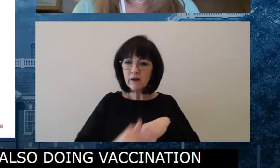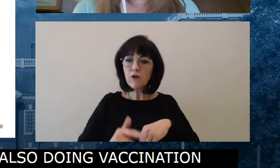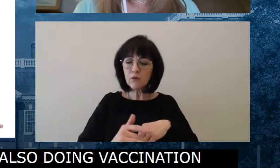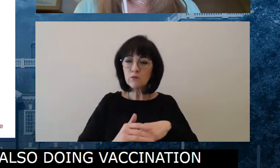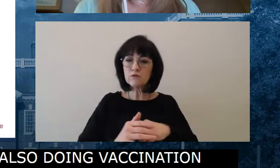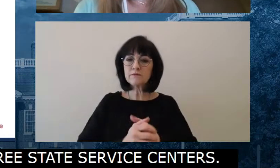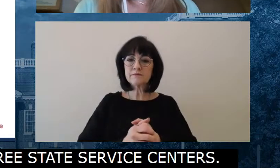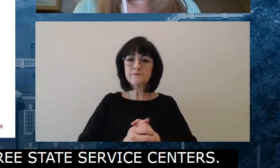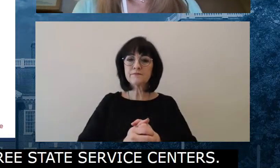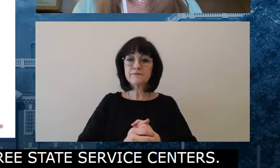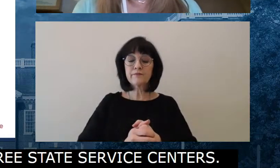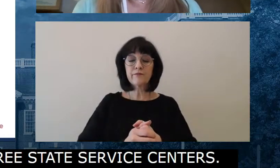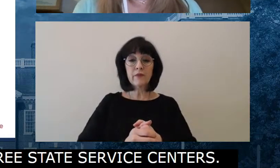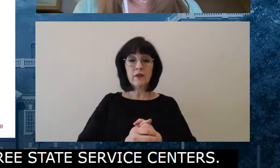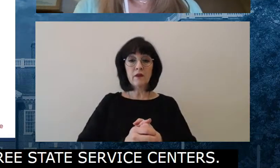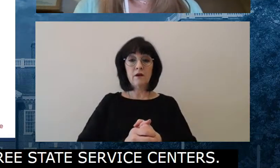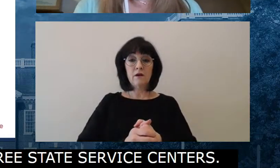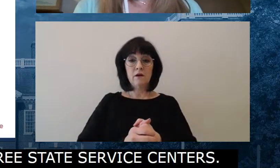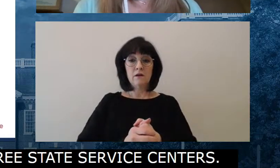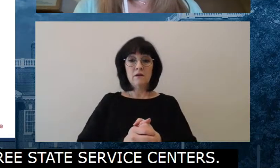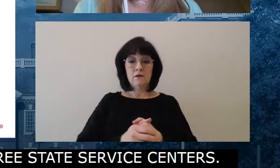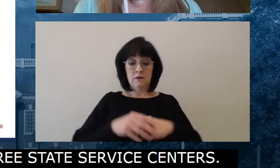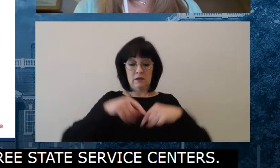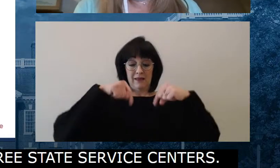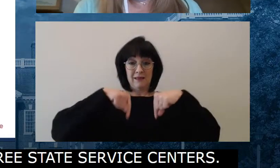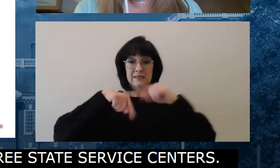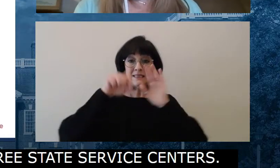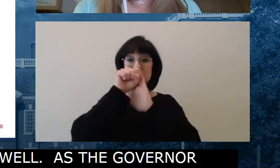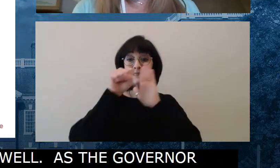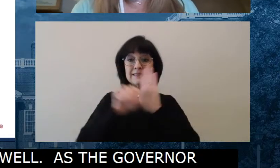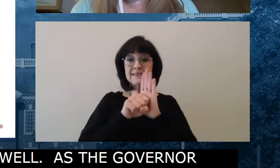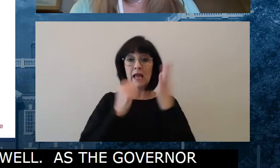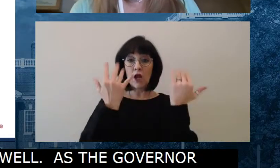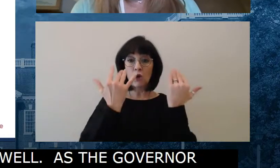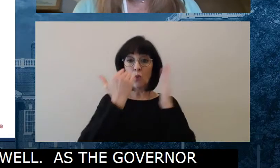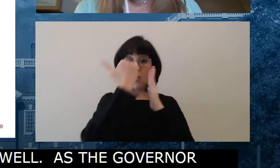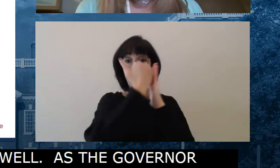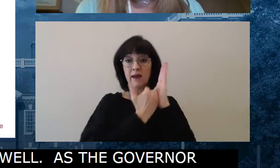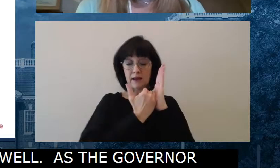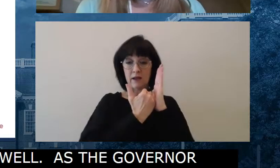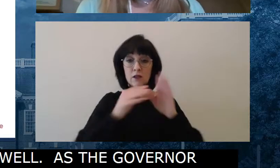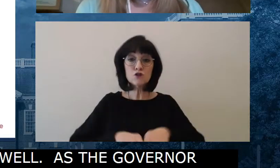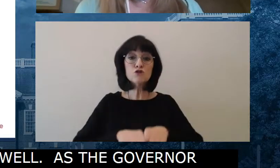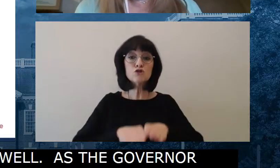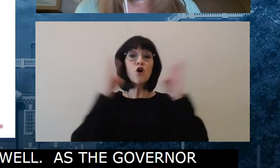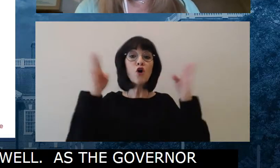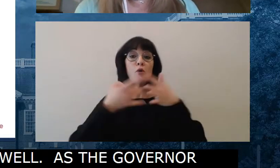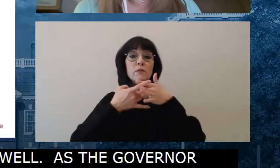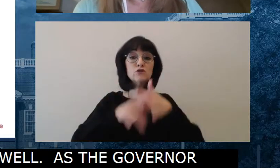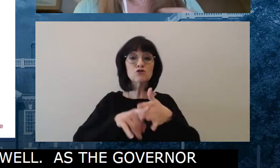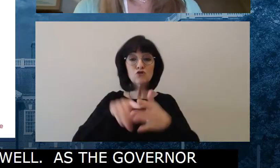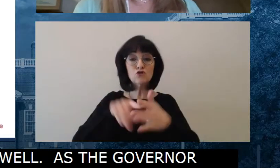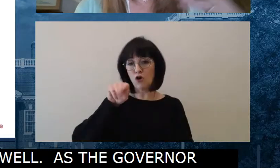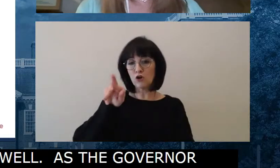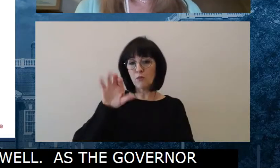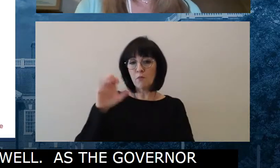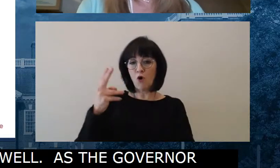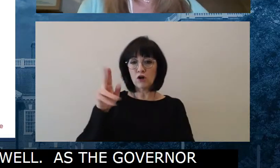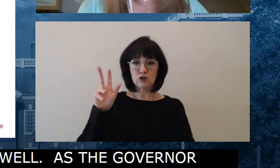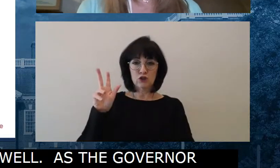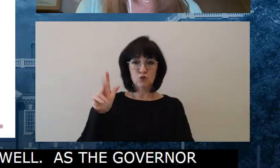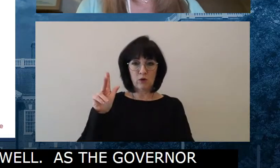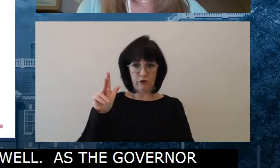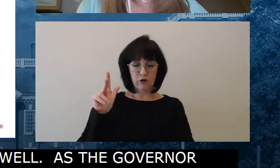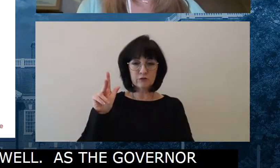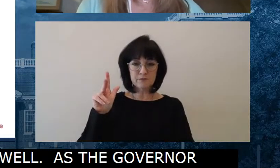state waiting list to any individual 50 and older on March 23rd. So the process that